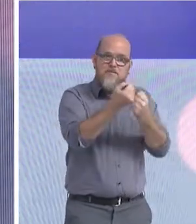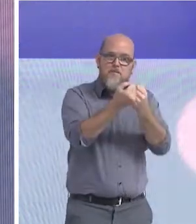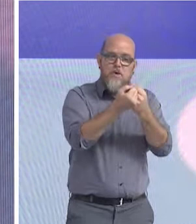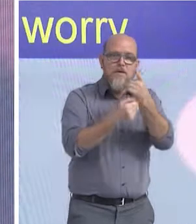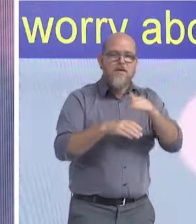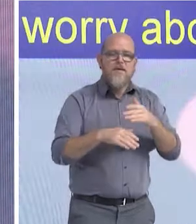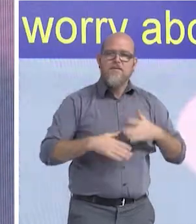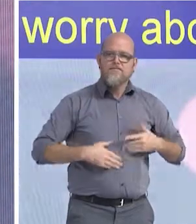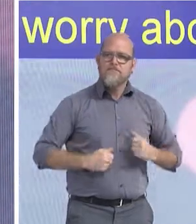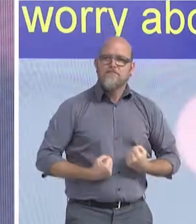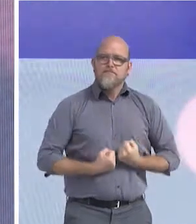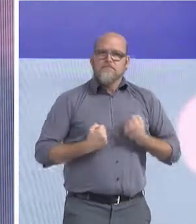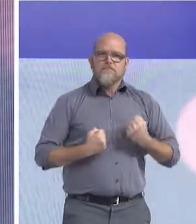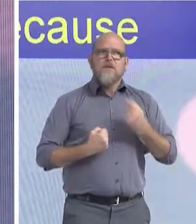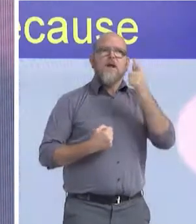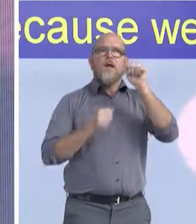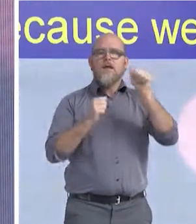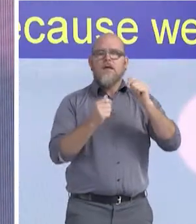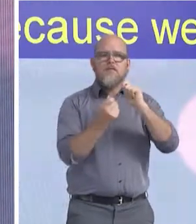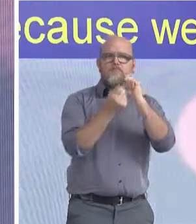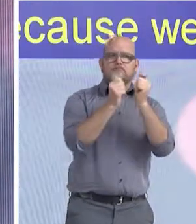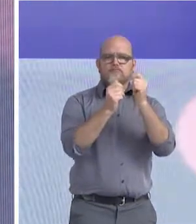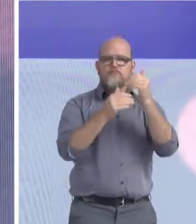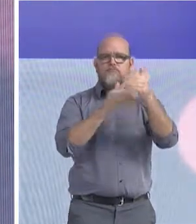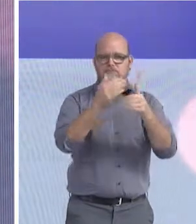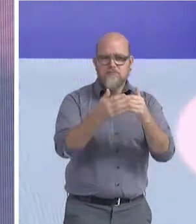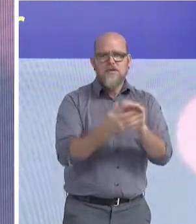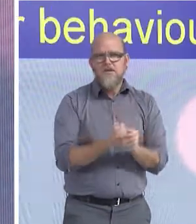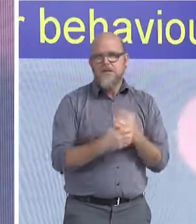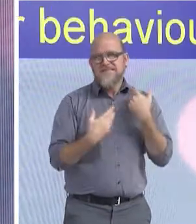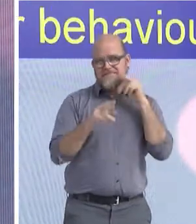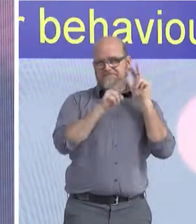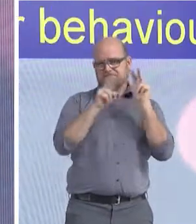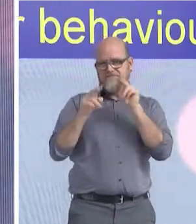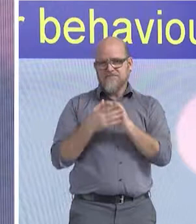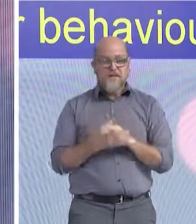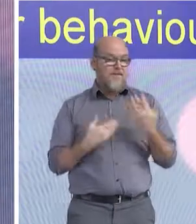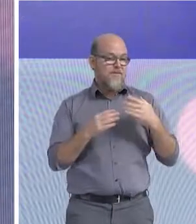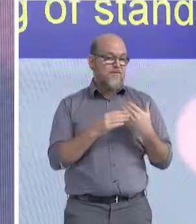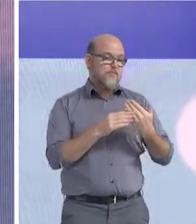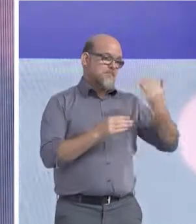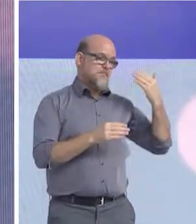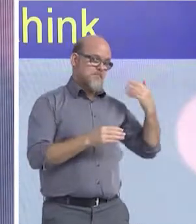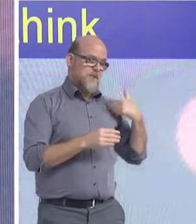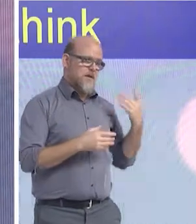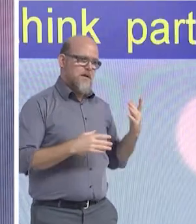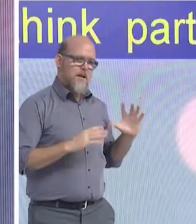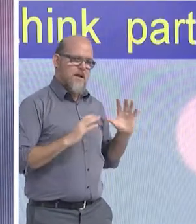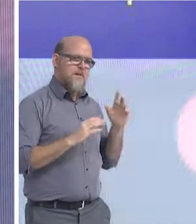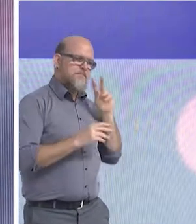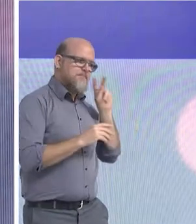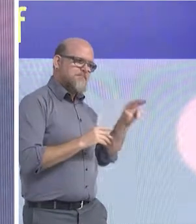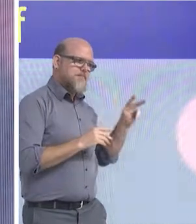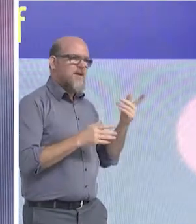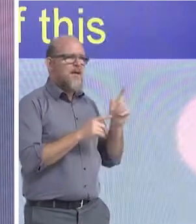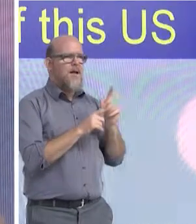seen such poor behavior and such a lowering of standards and values, I think particularly in parts of this US